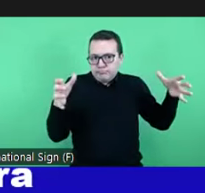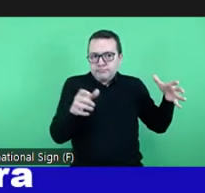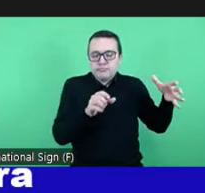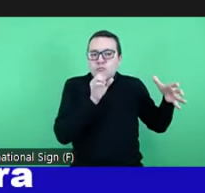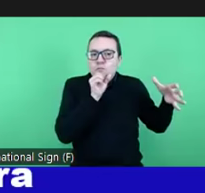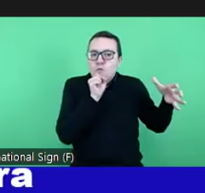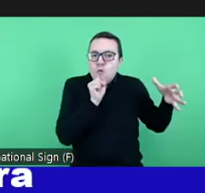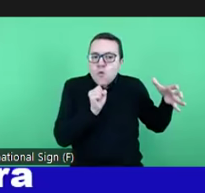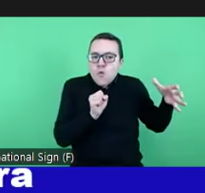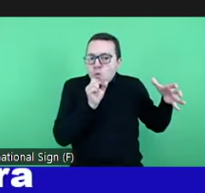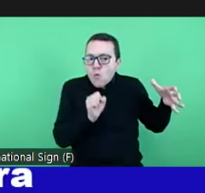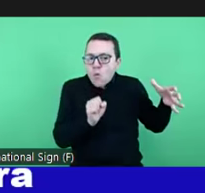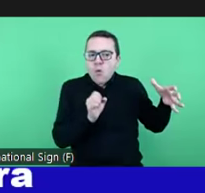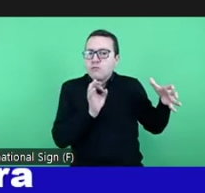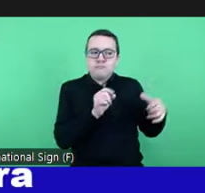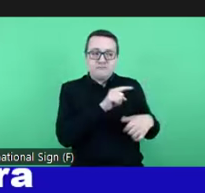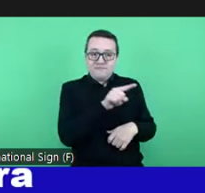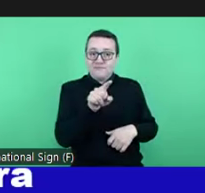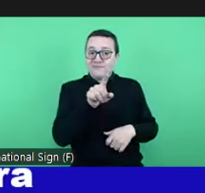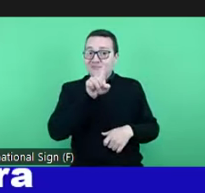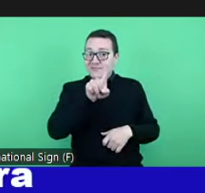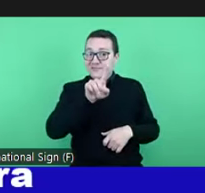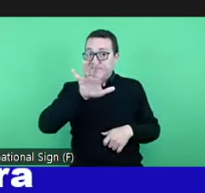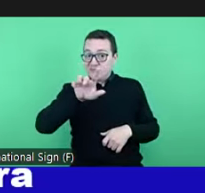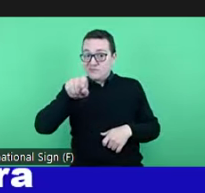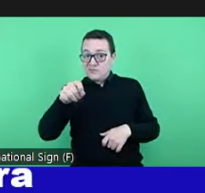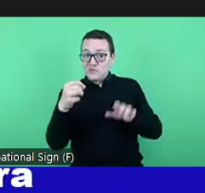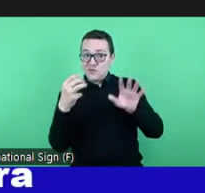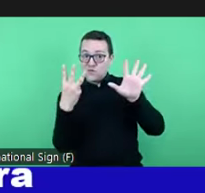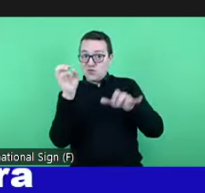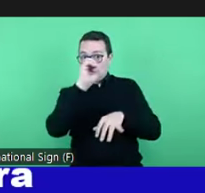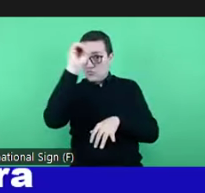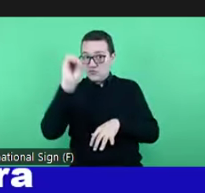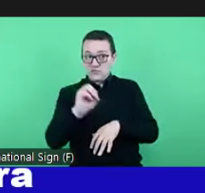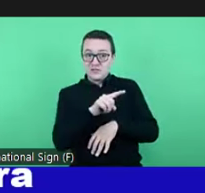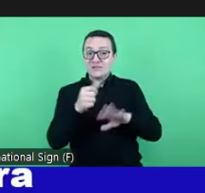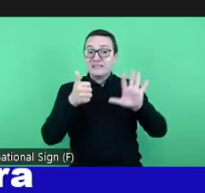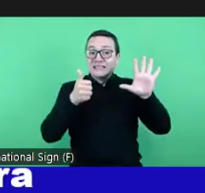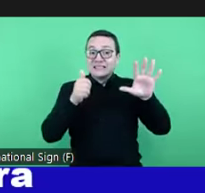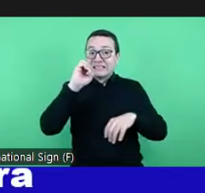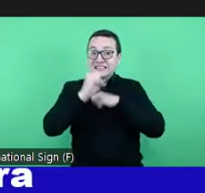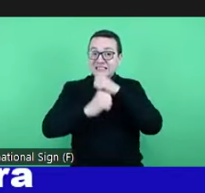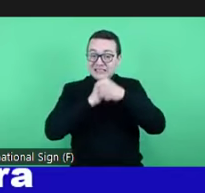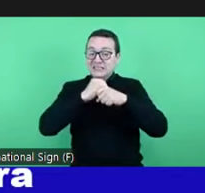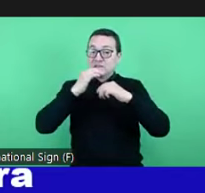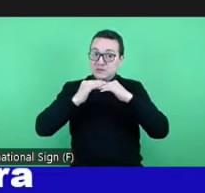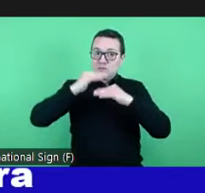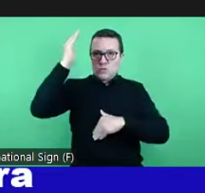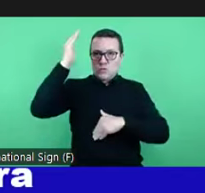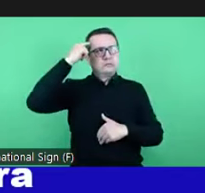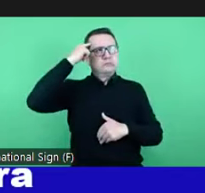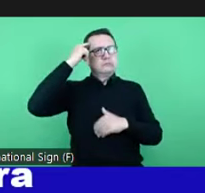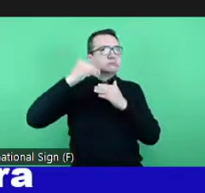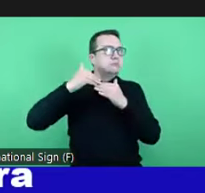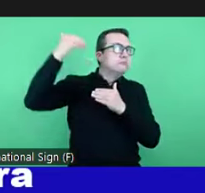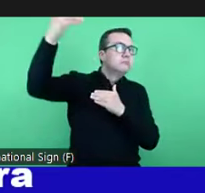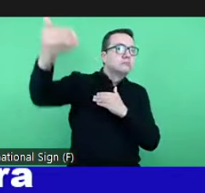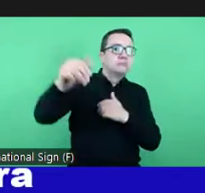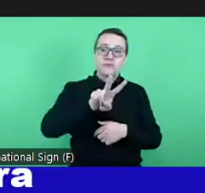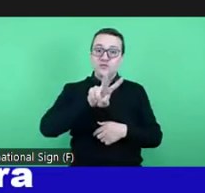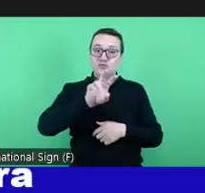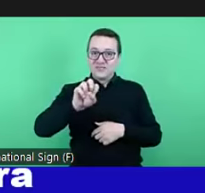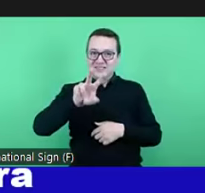15,8% da aging. população já tem As you mais de can see, 60 anos, e a previsão é de que 15.8% of the 2050 a Brazilian gente vai population ter is over 30%